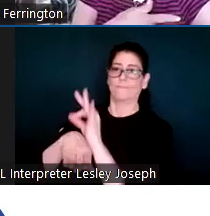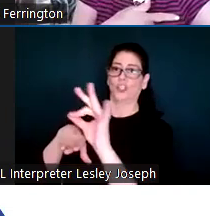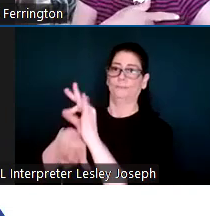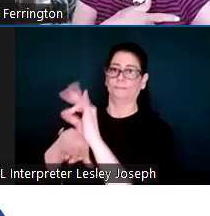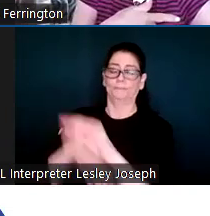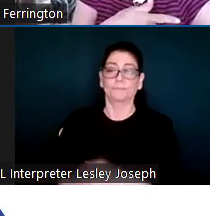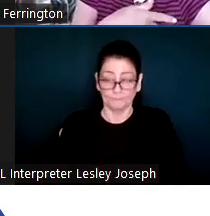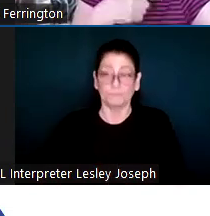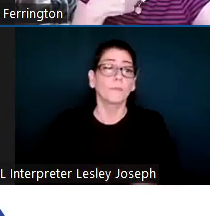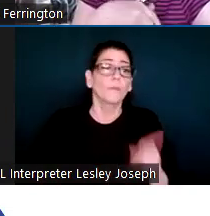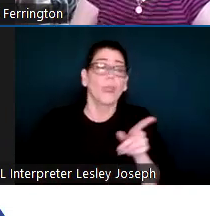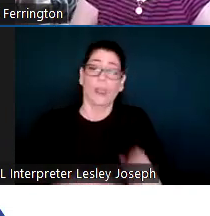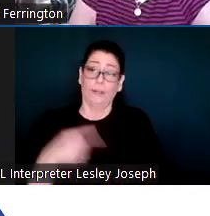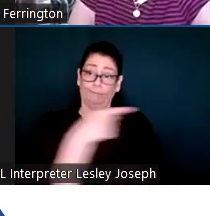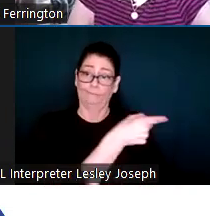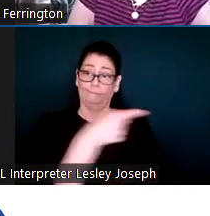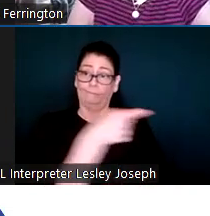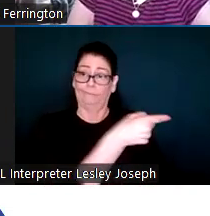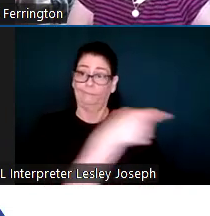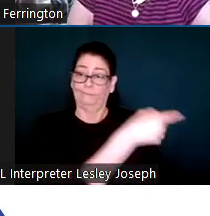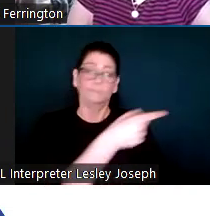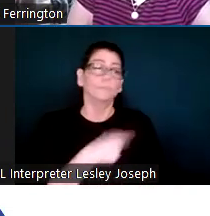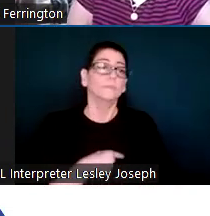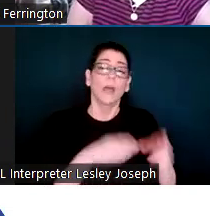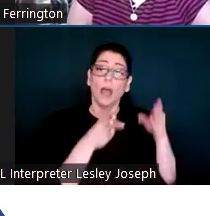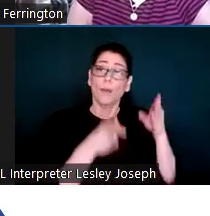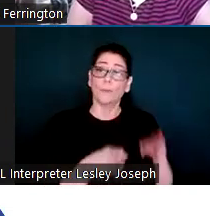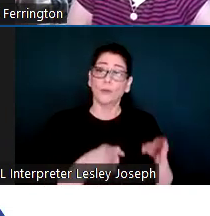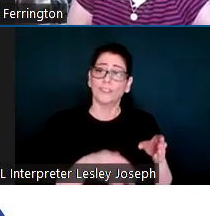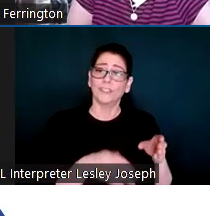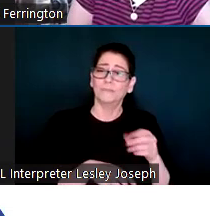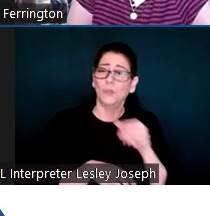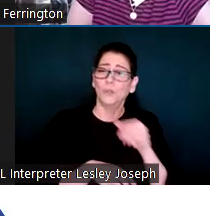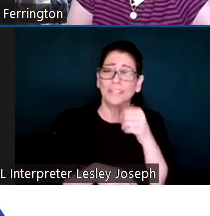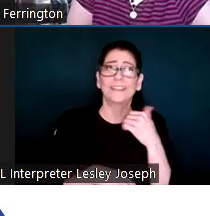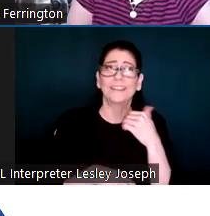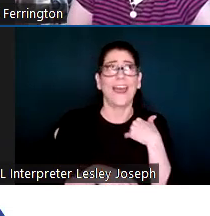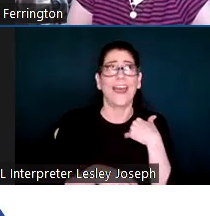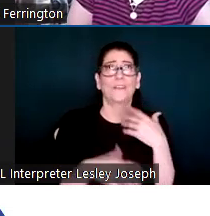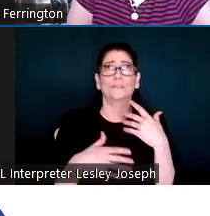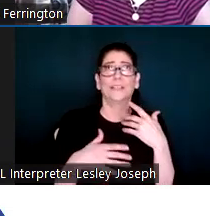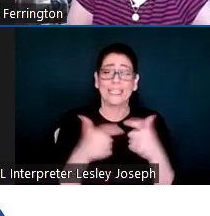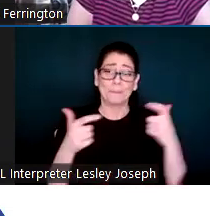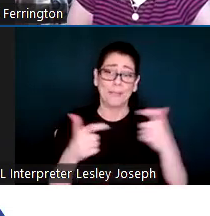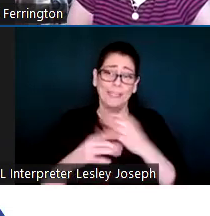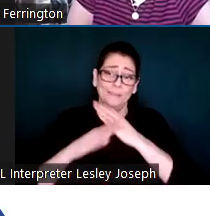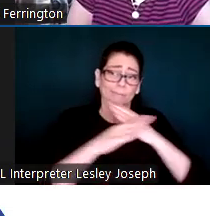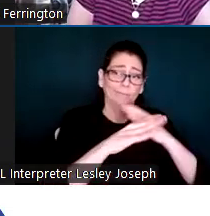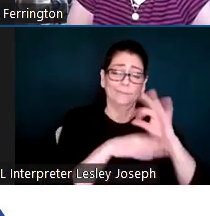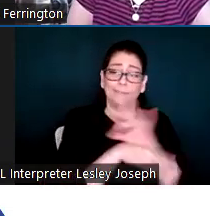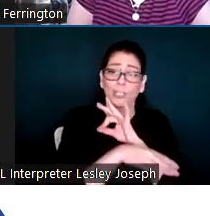that points to the left, a person who has not as substantial impediments or functional